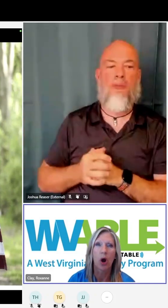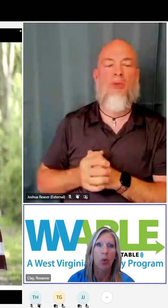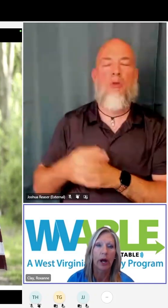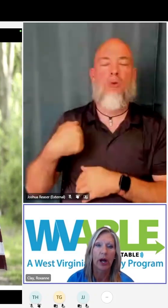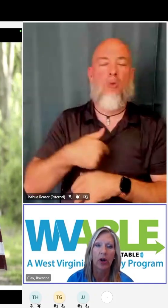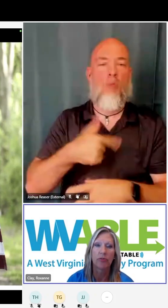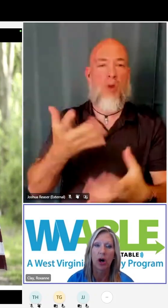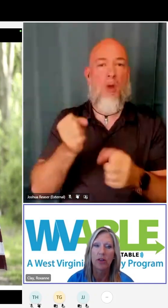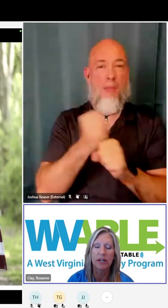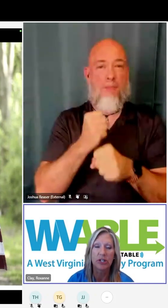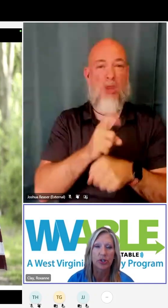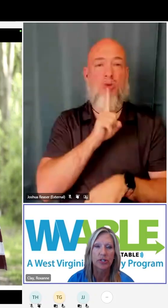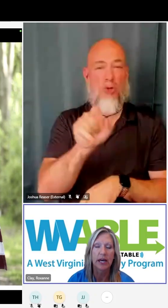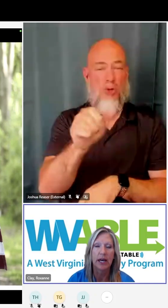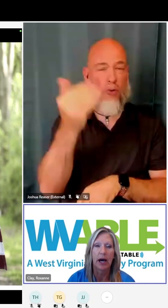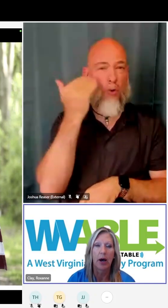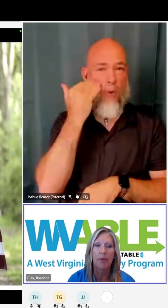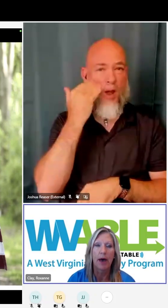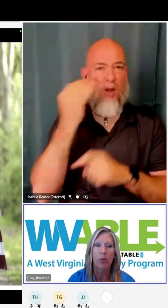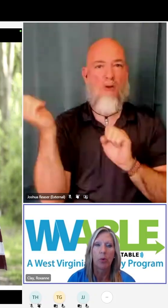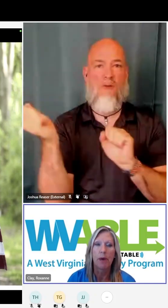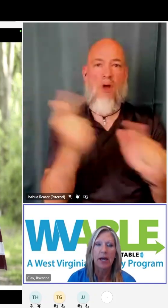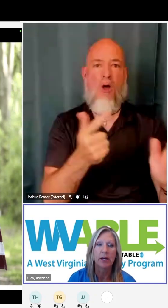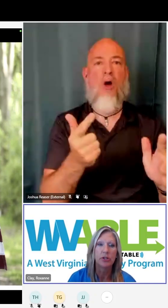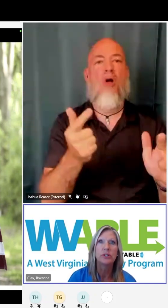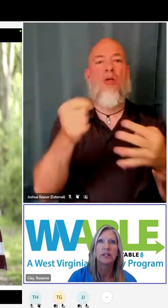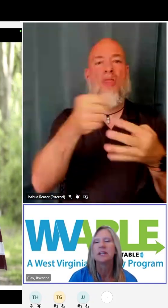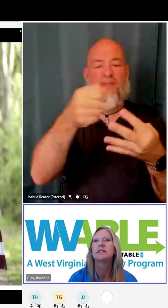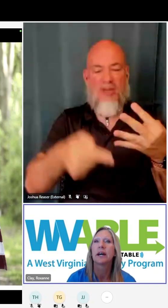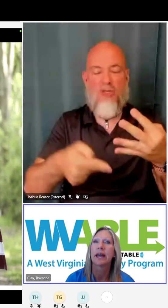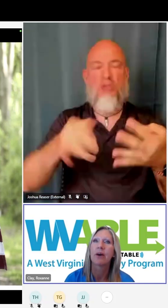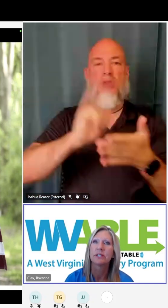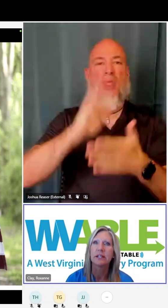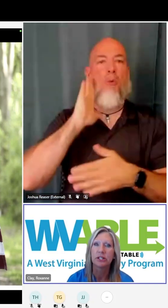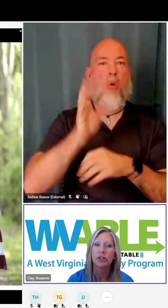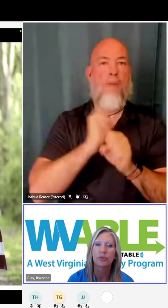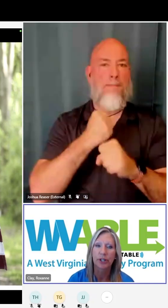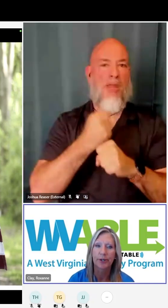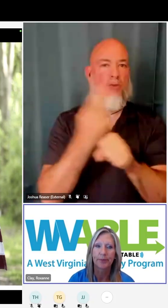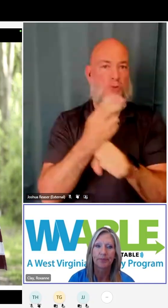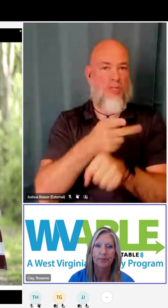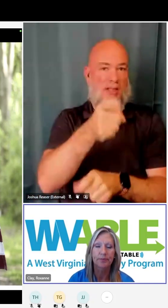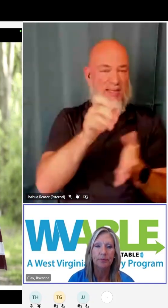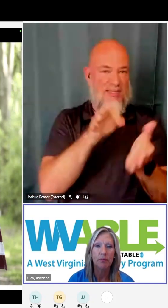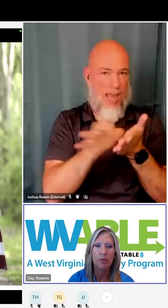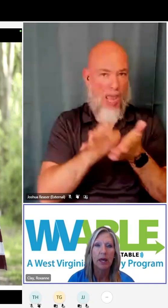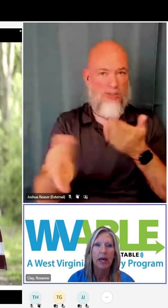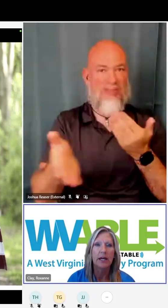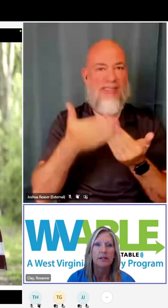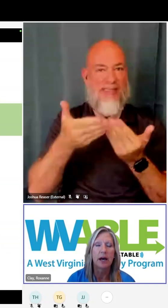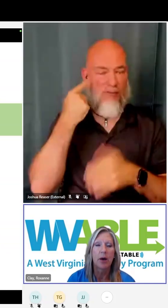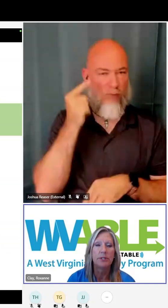sure that you are aware of all the features that will make using these accounts easier for you.